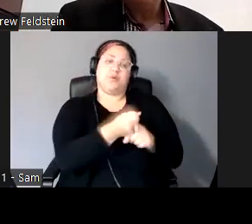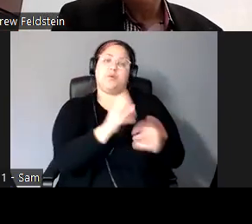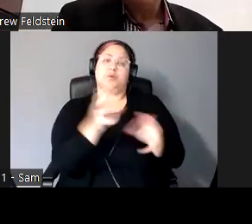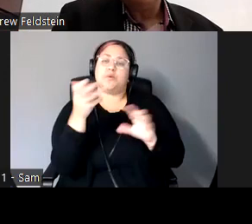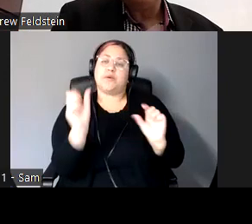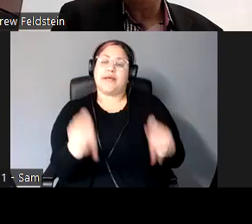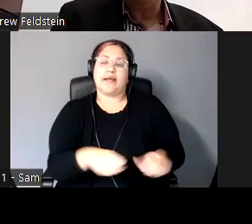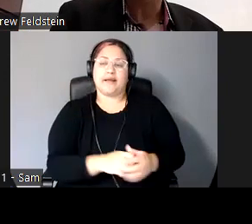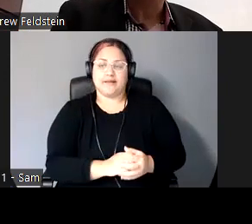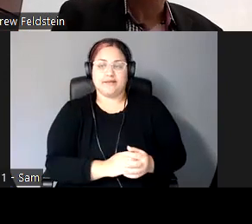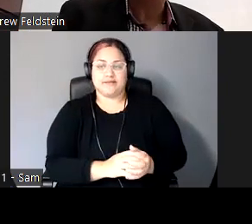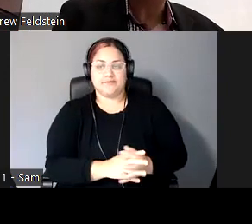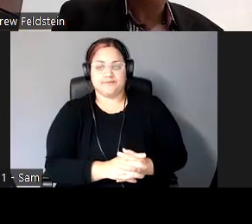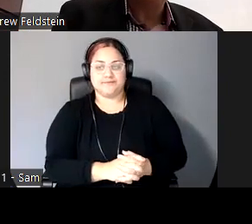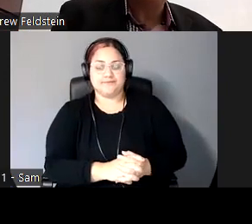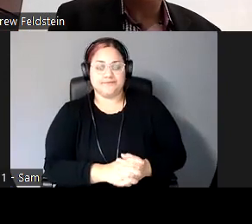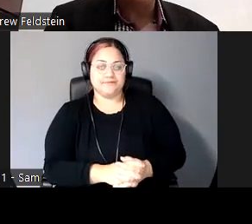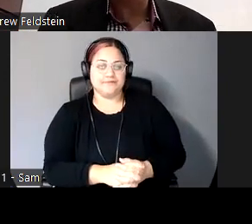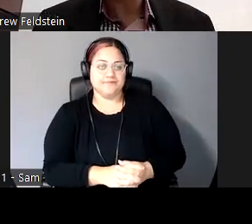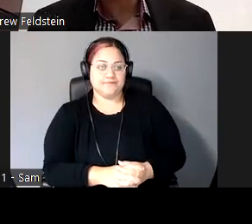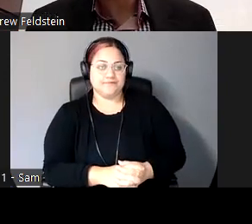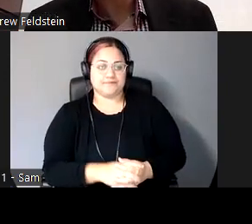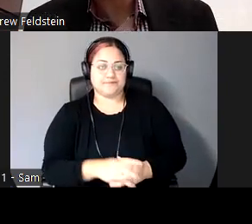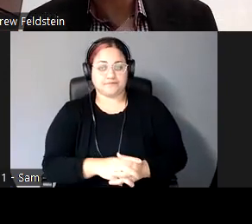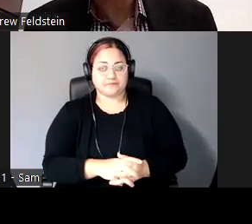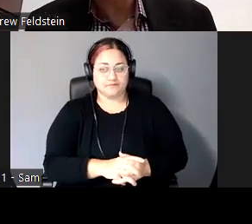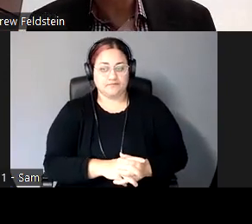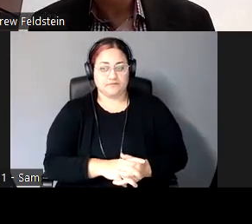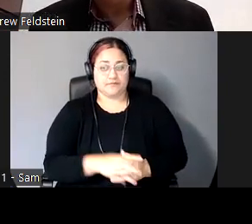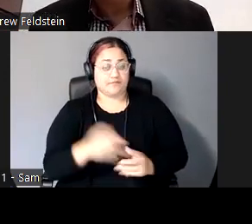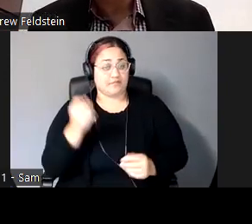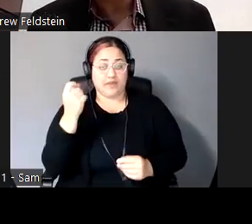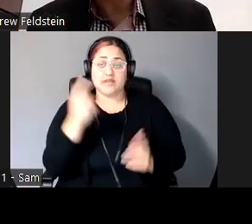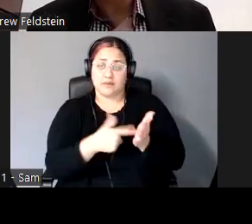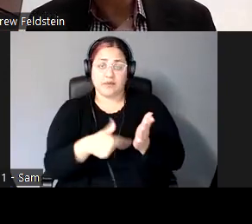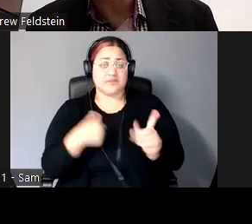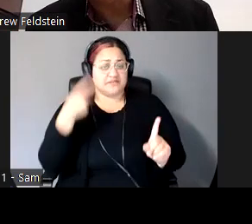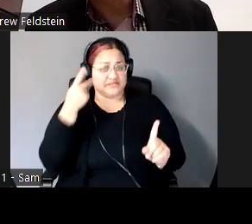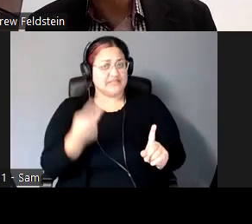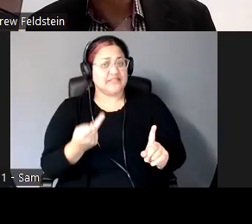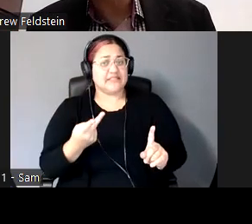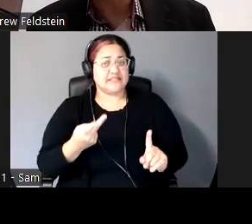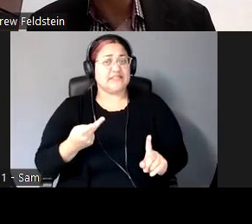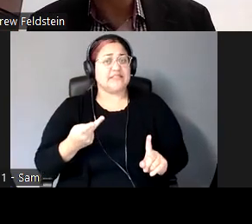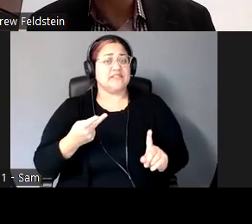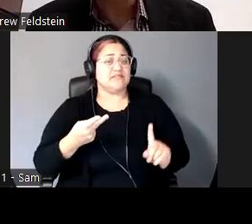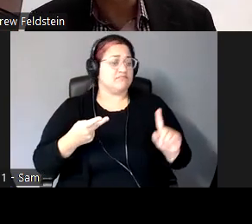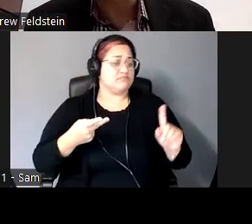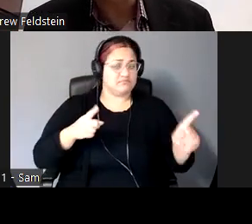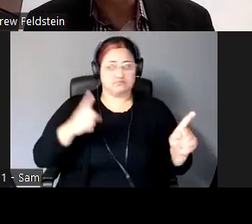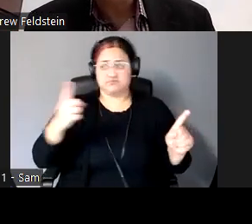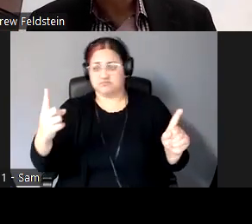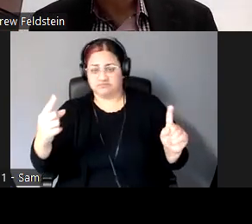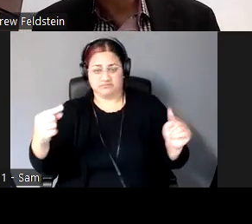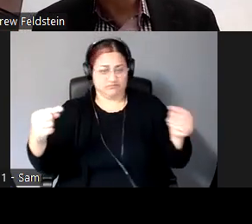contact where they've lost because they've had so much anger in them and they haven't been able to control themselves around the